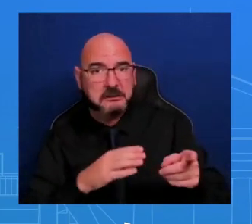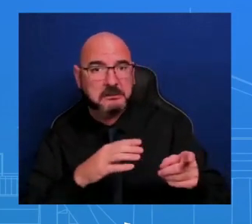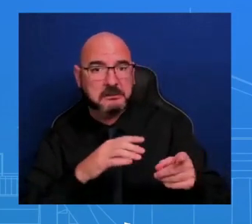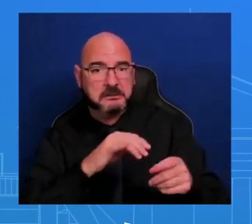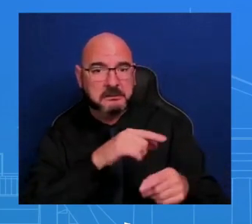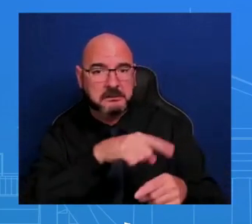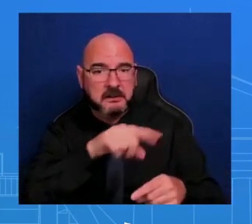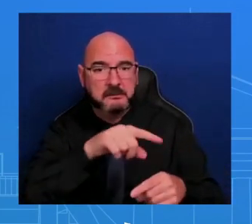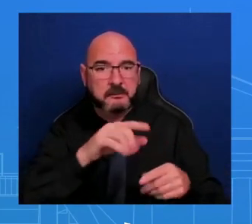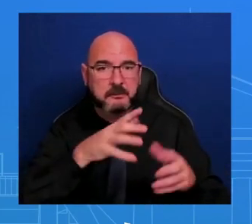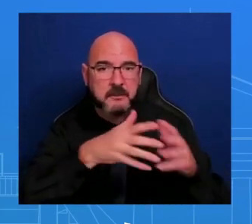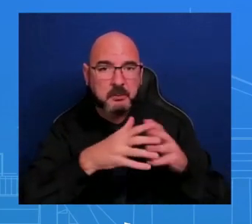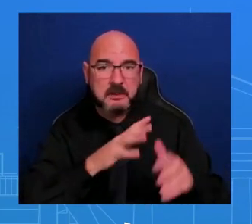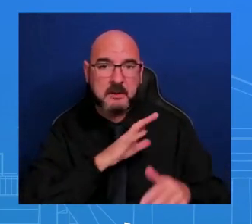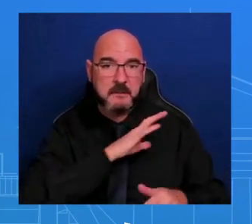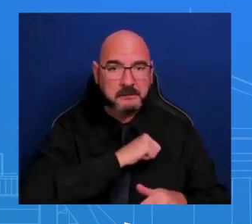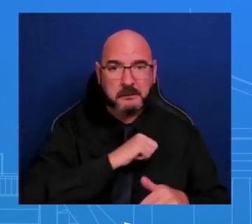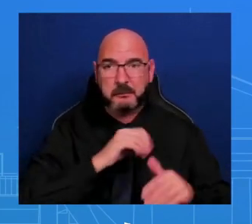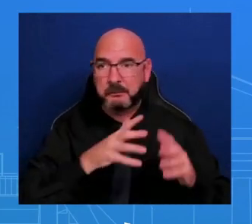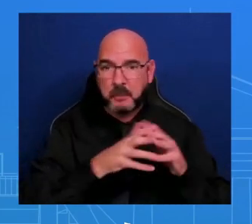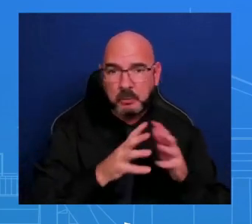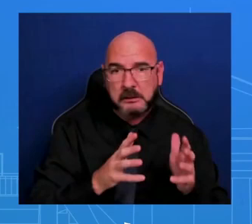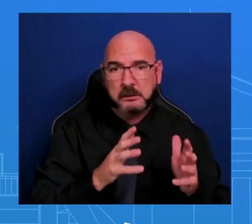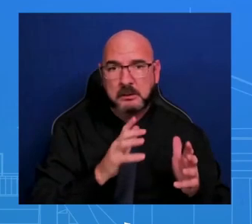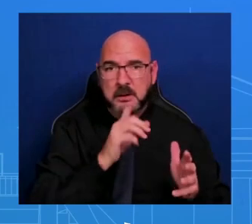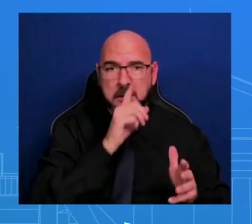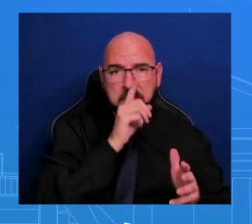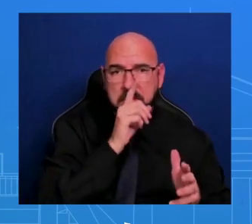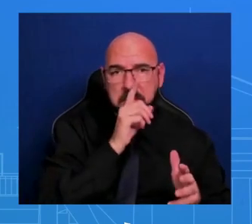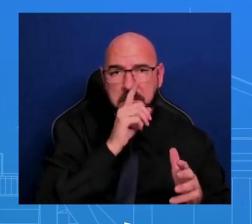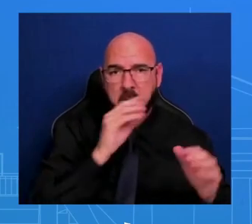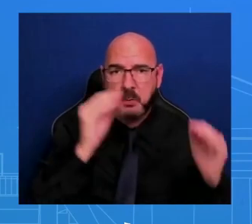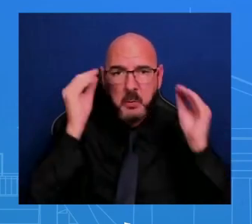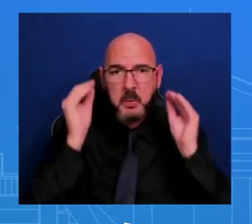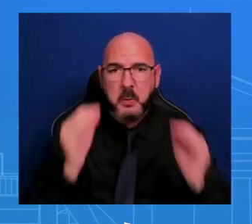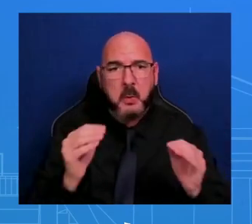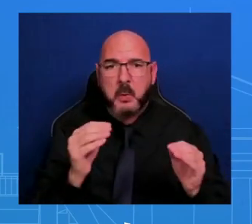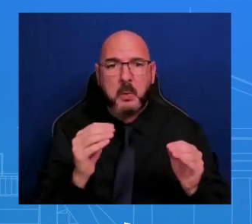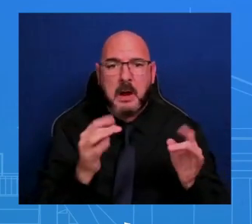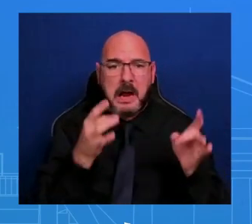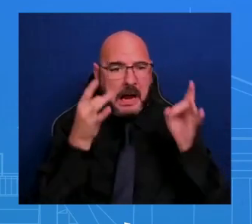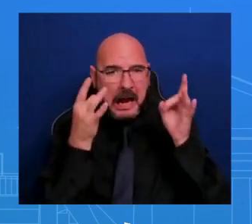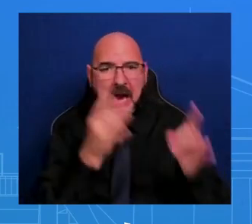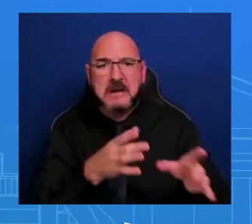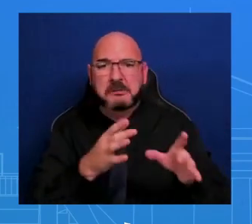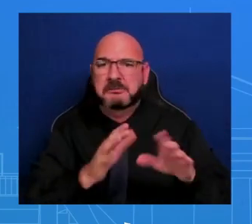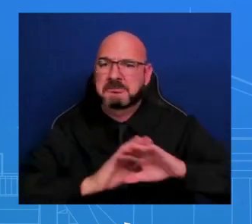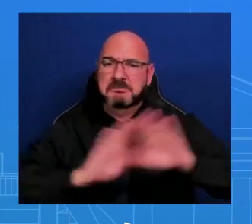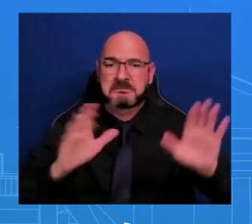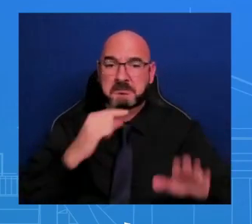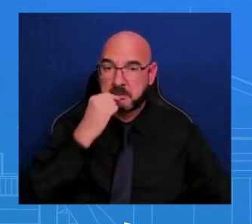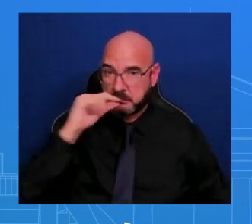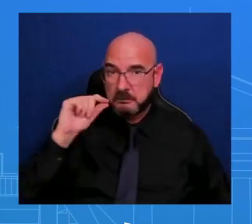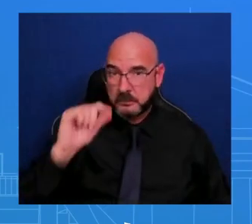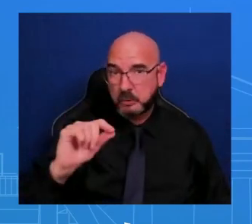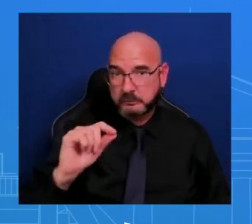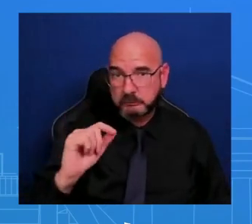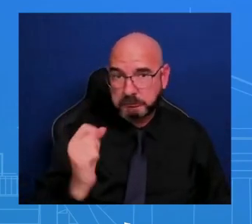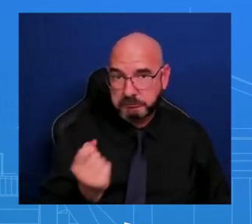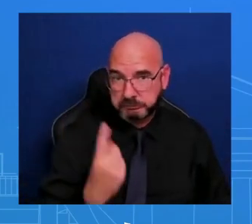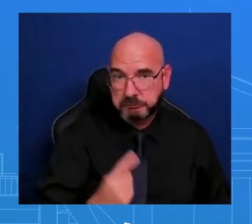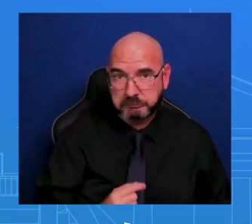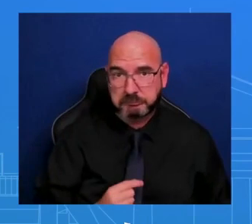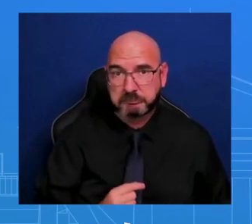not against anyone. So I wanted to start there today. And with that, I'd like to call